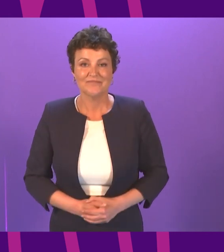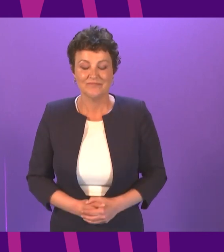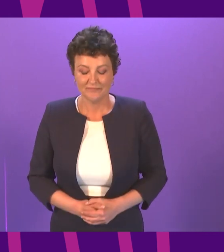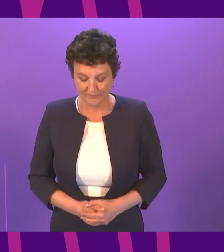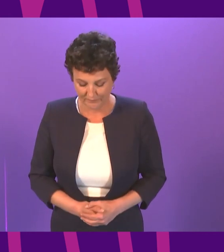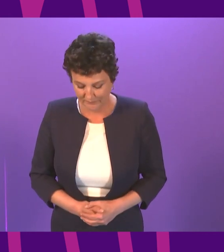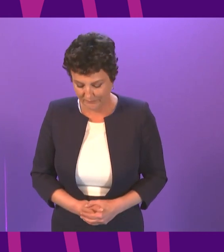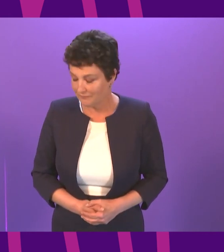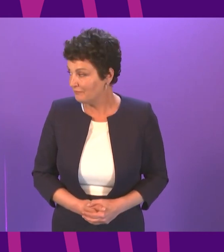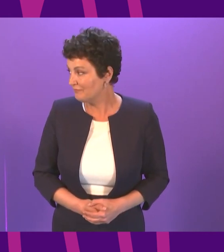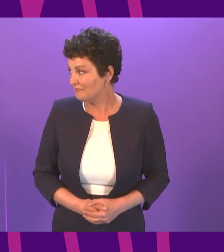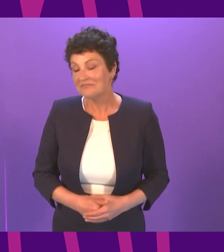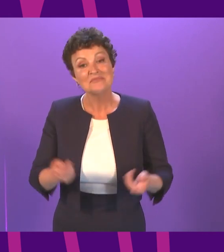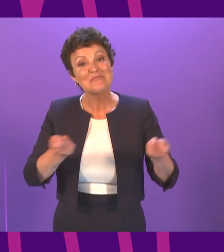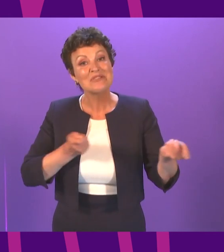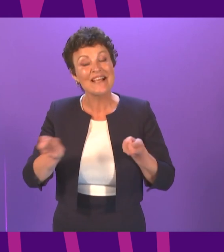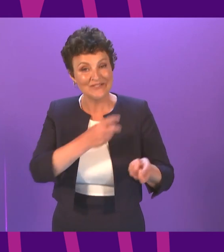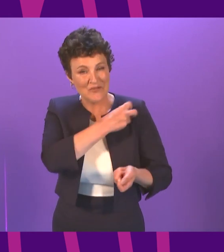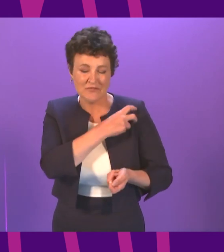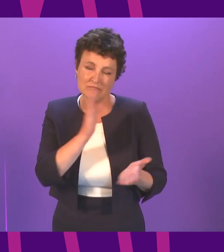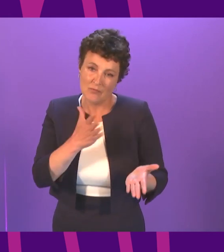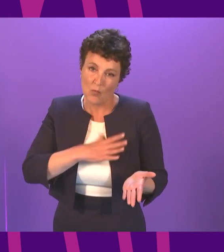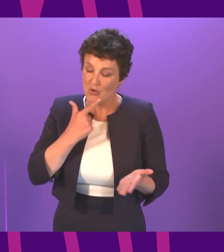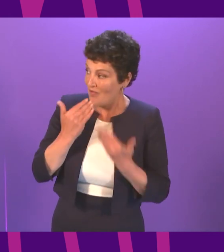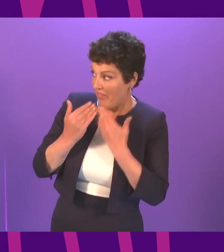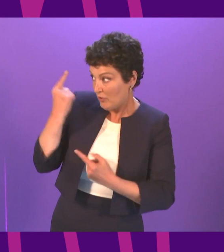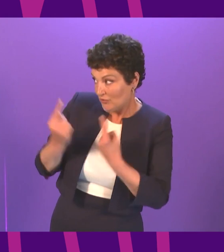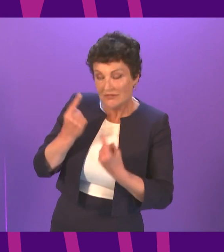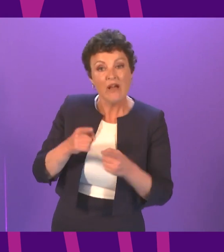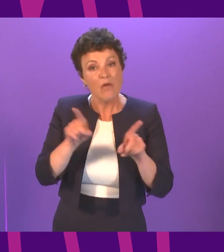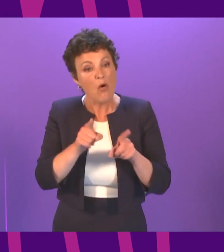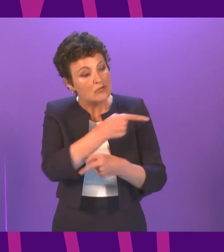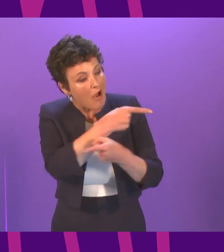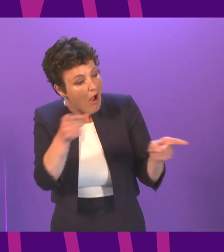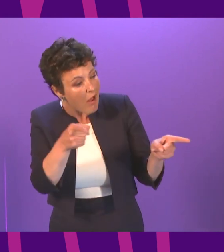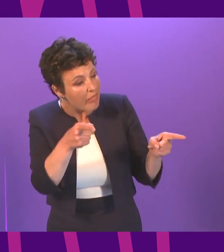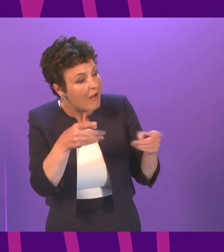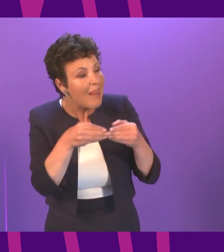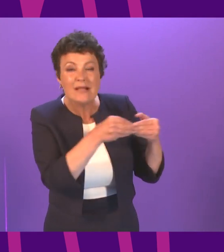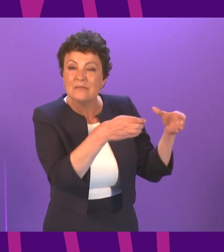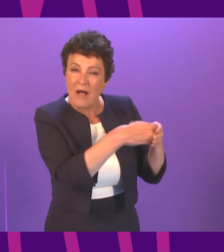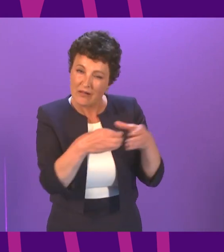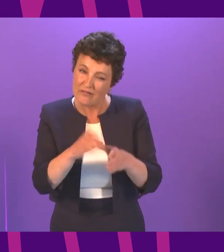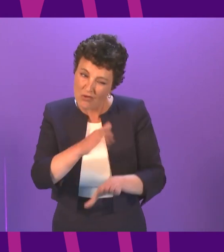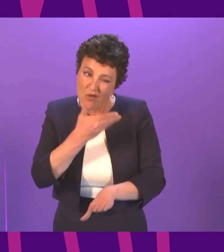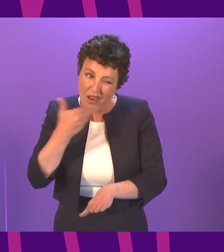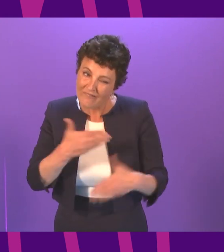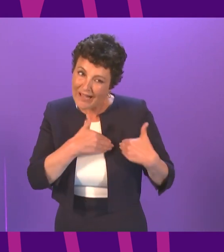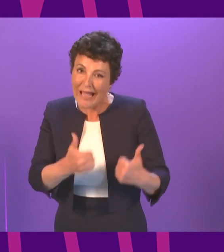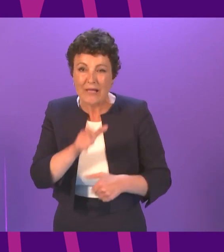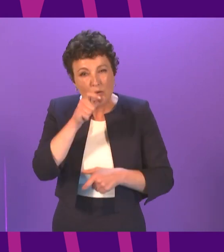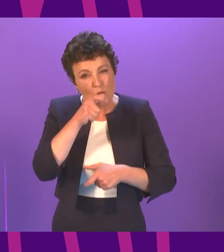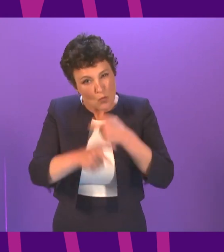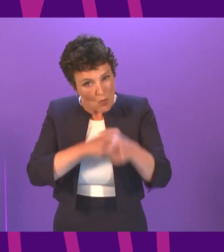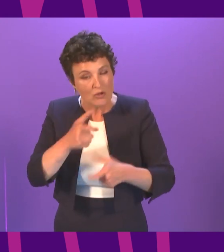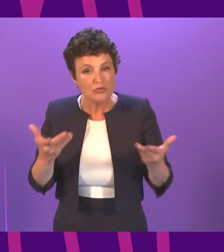let me thank you and other party leaders for your kind words today. And let me also say that all of the words of